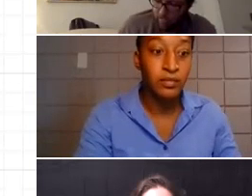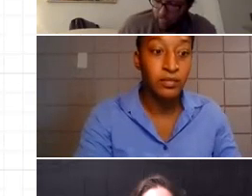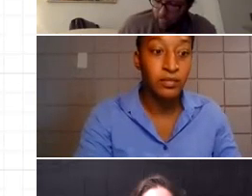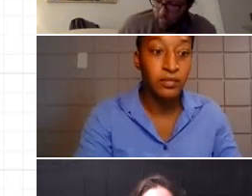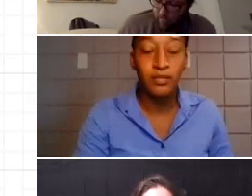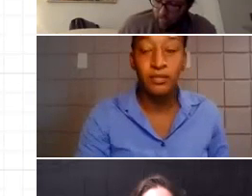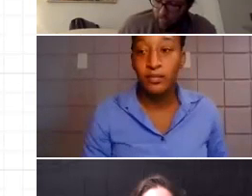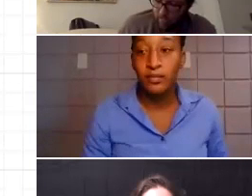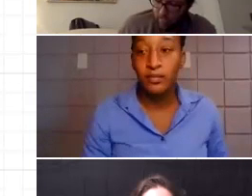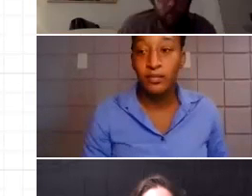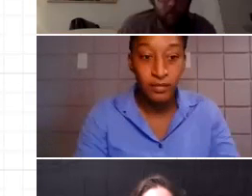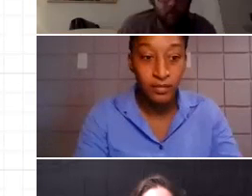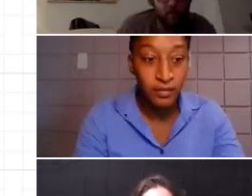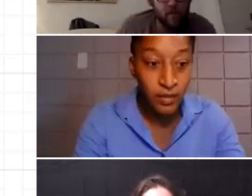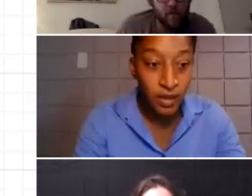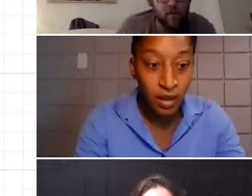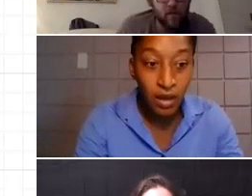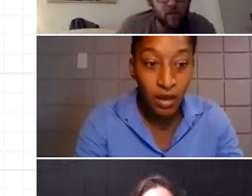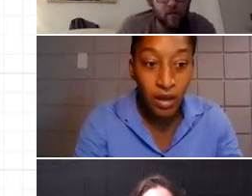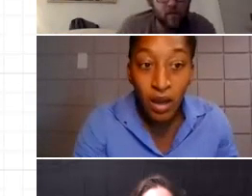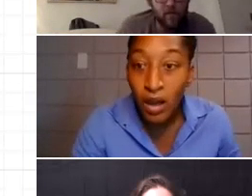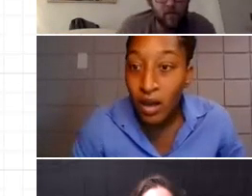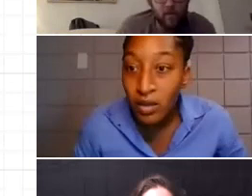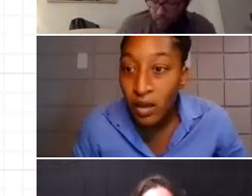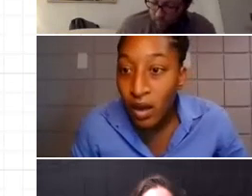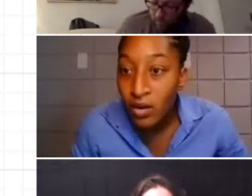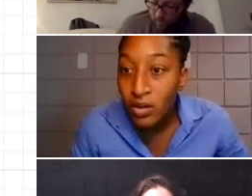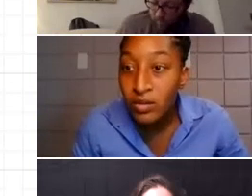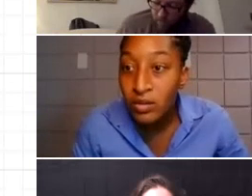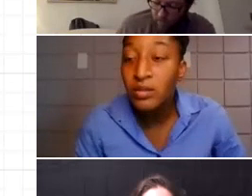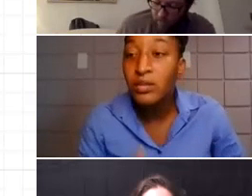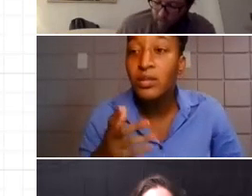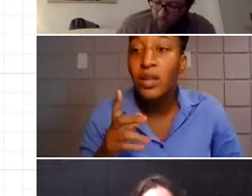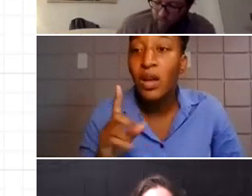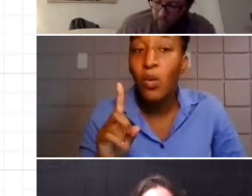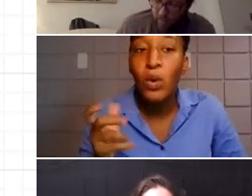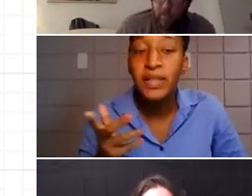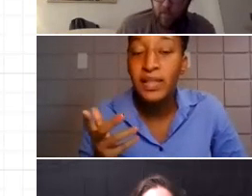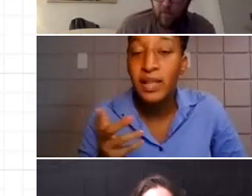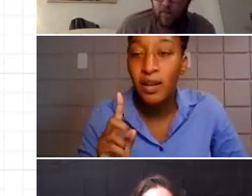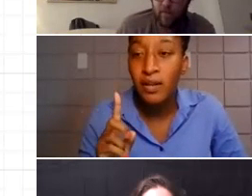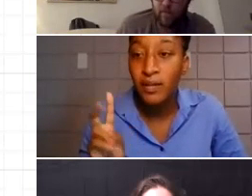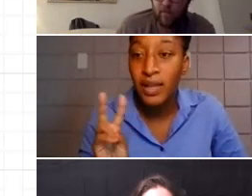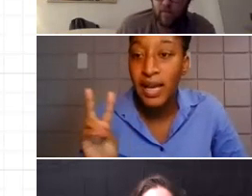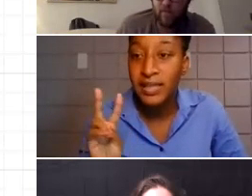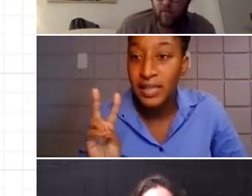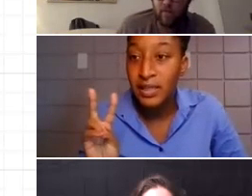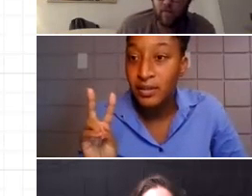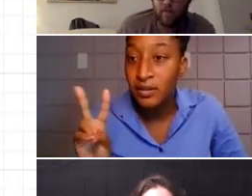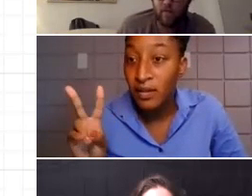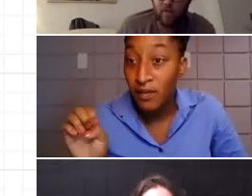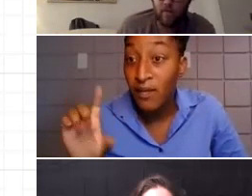Okay. I'm not sure I answered the question. I don't know what the question was. What's the